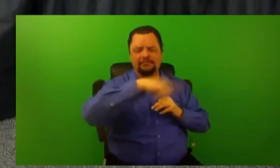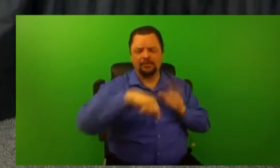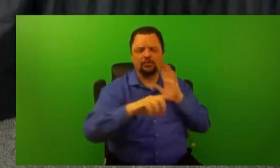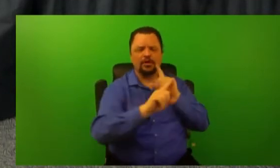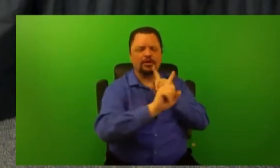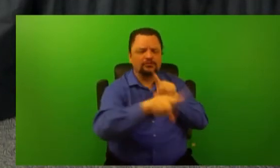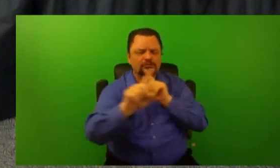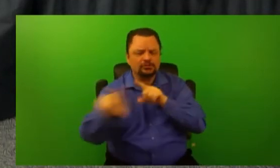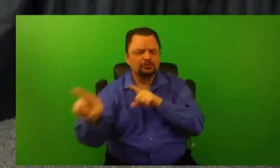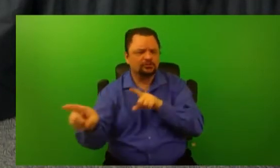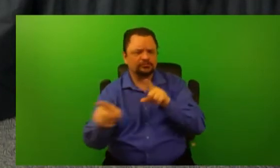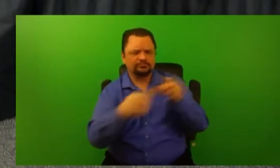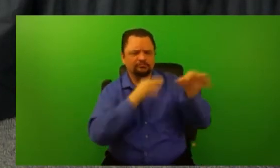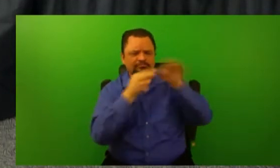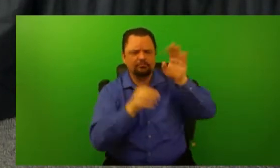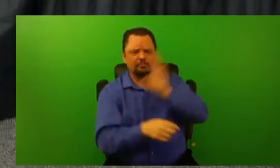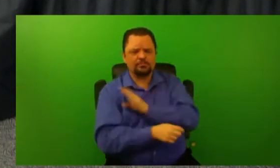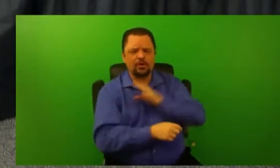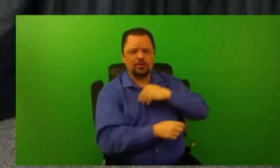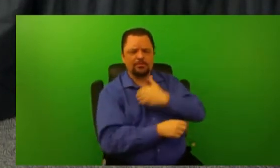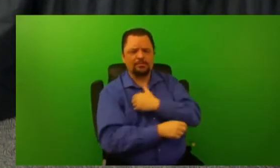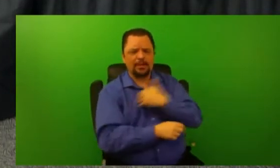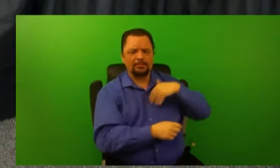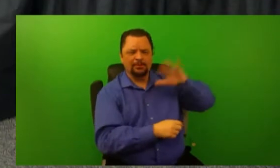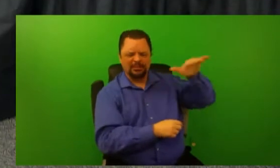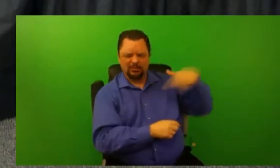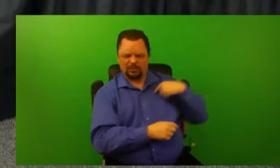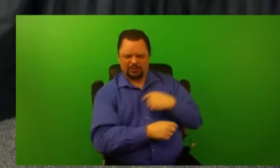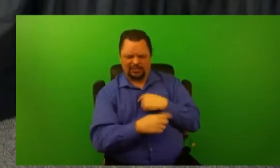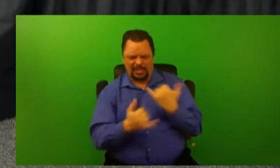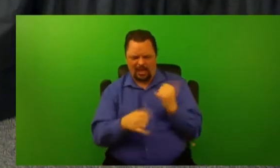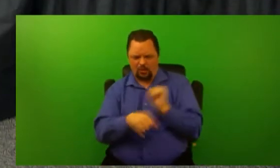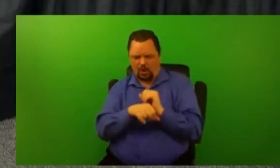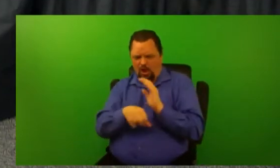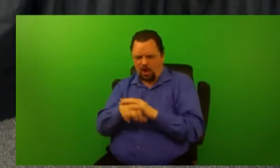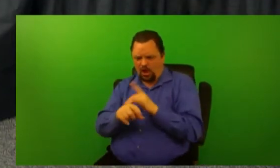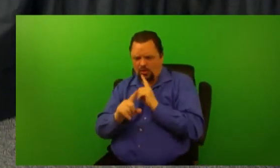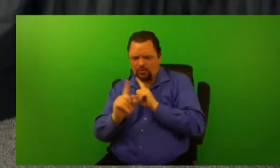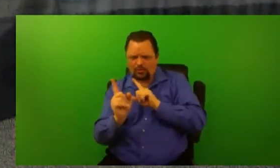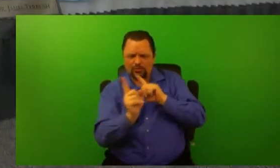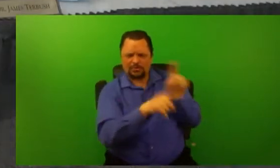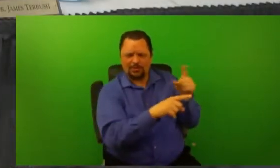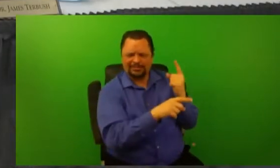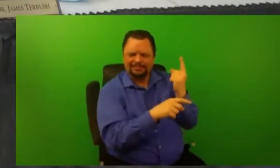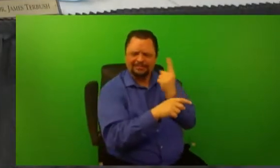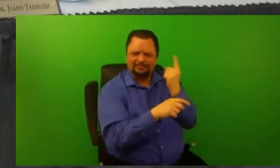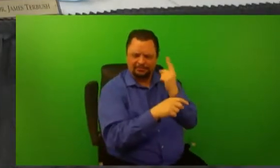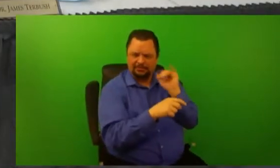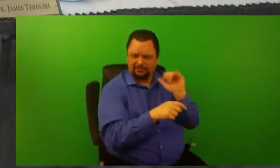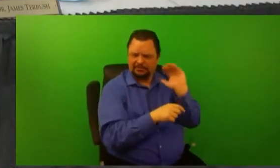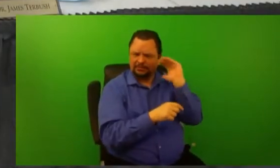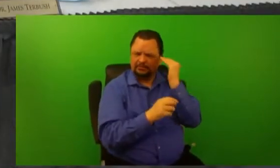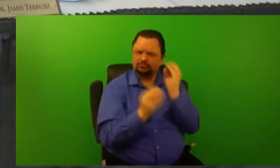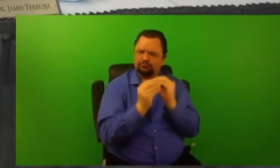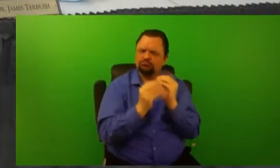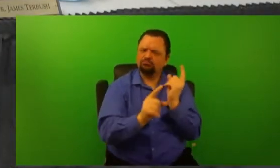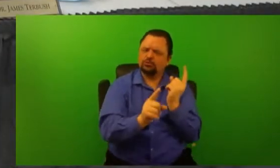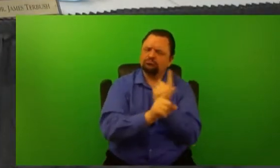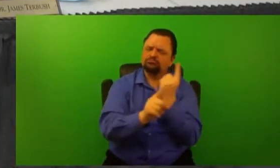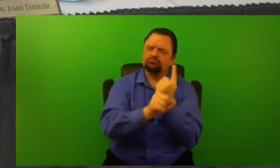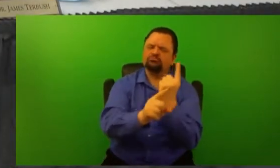let board members know we are working on a response. That seems like a reasonable adjustment we could make in our processes. Yeah, there were